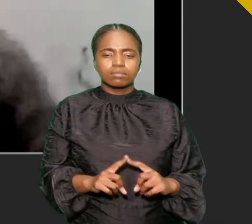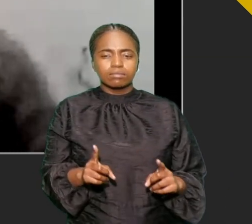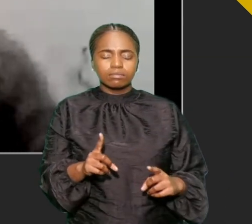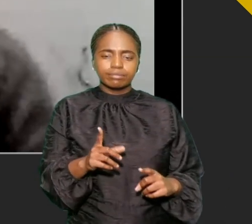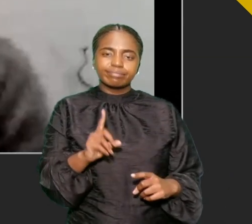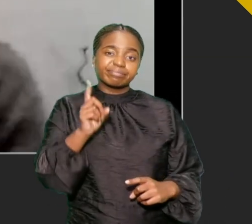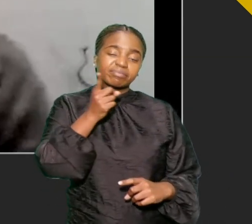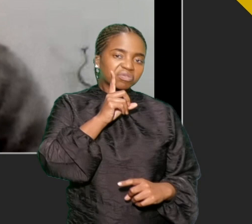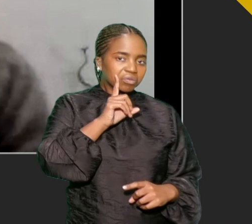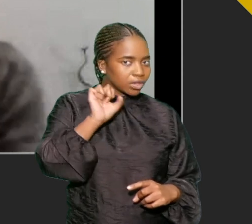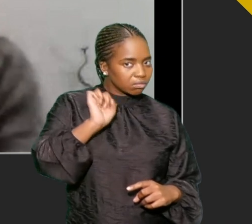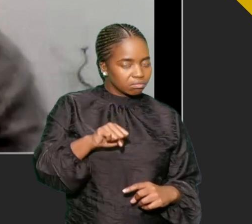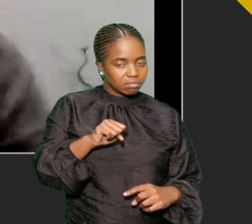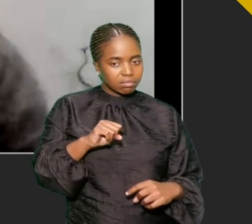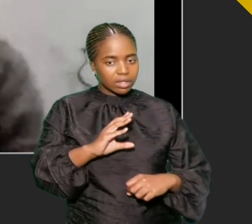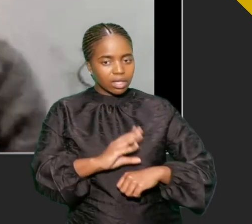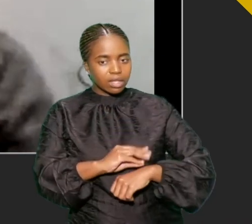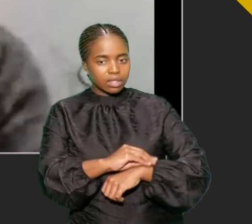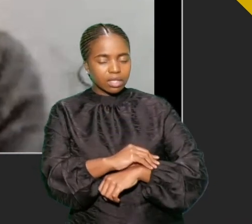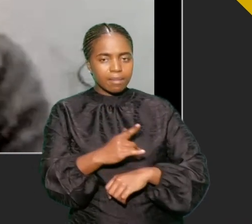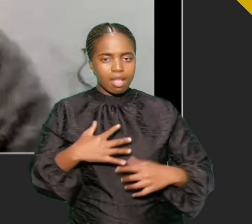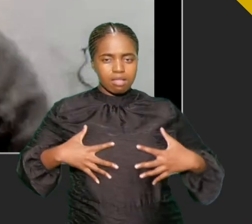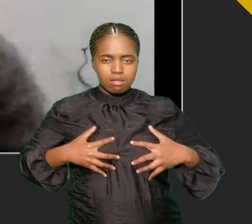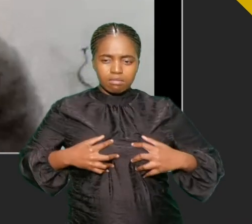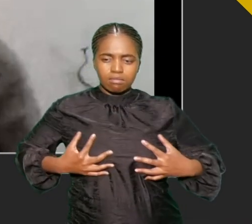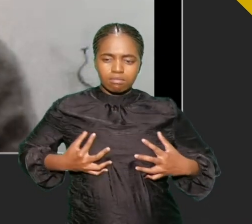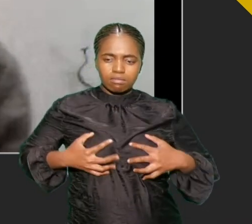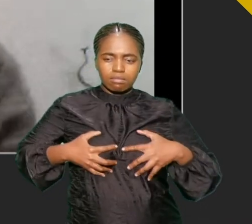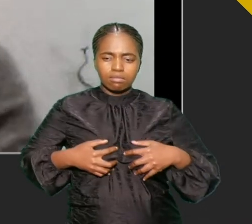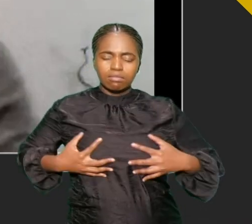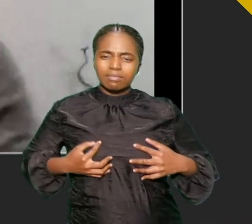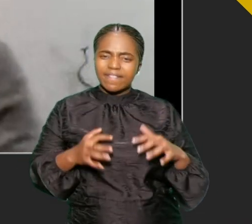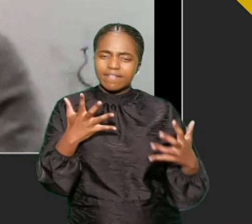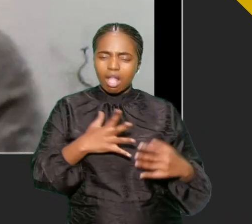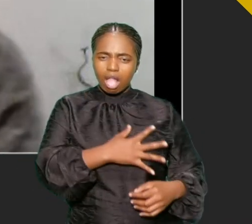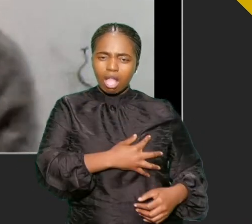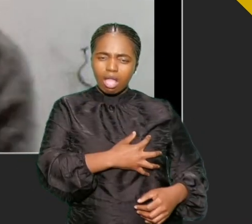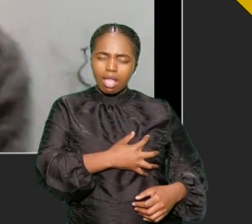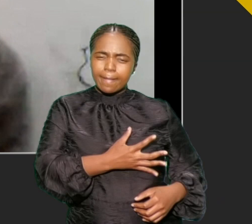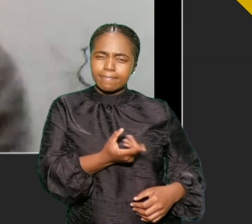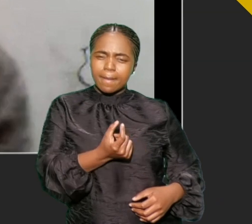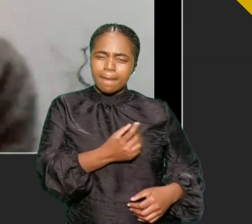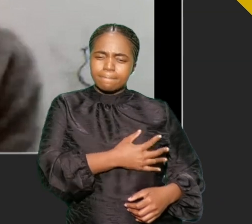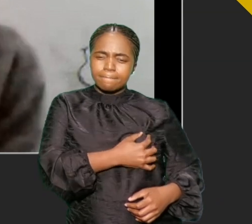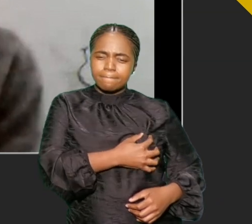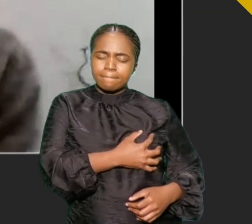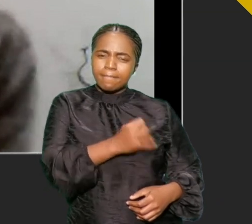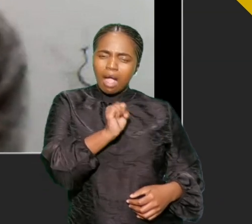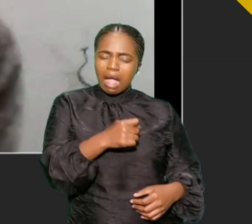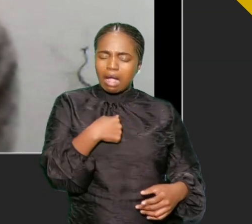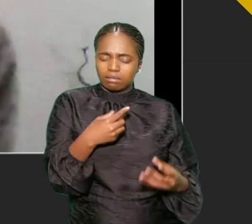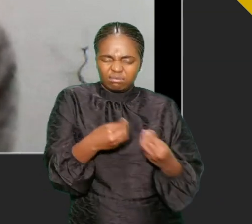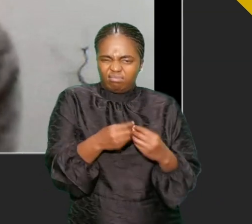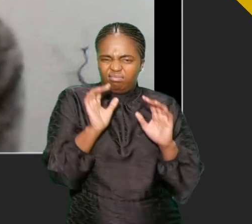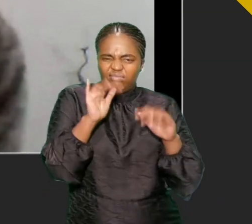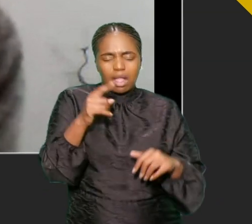must check ourselves. So I would play around with my boobs and I found a small lump, but it said nothing. So I